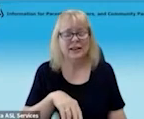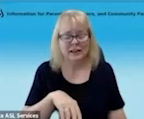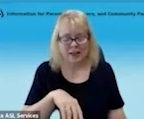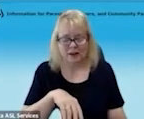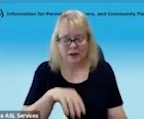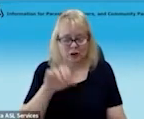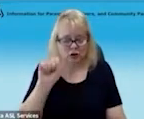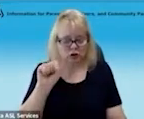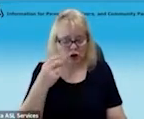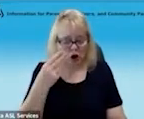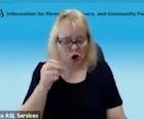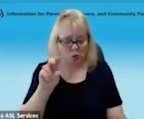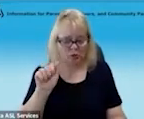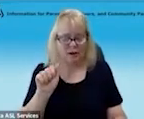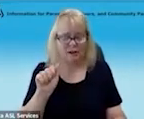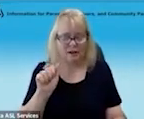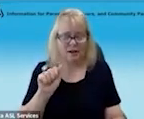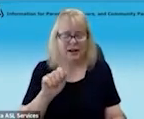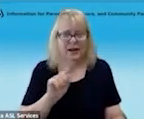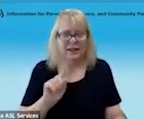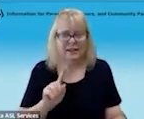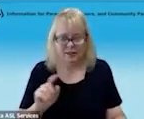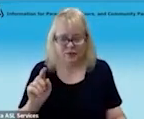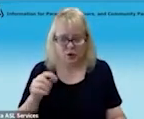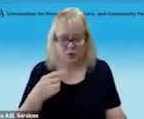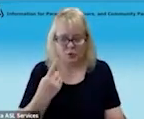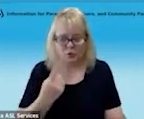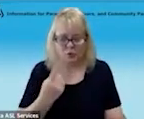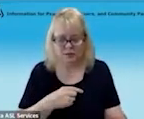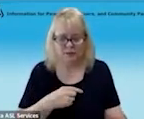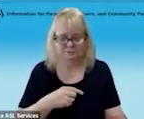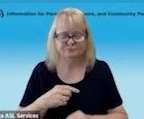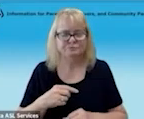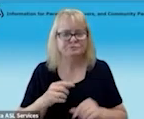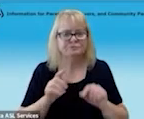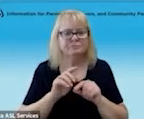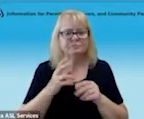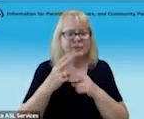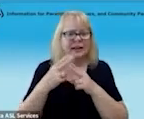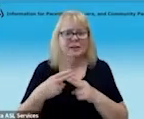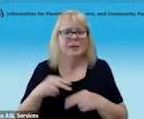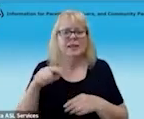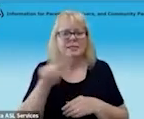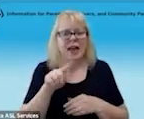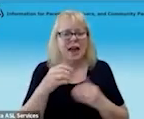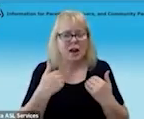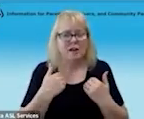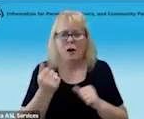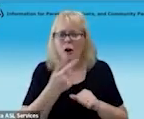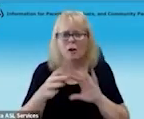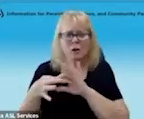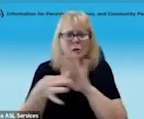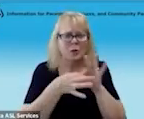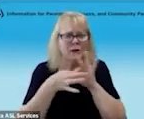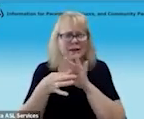for their pristine coordination, creativity, and execution of the many levels